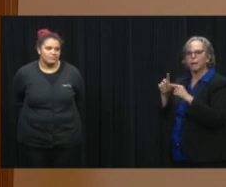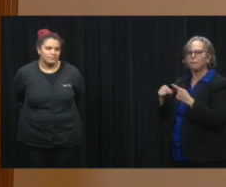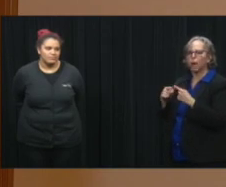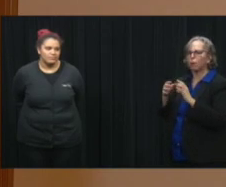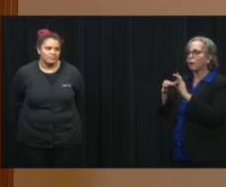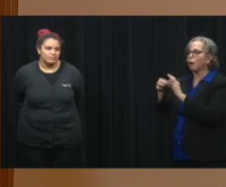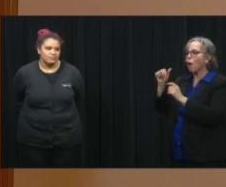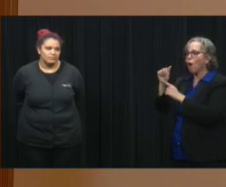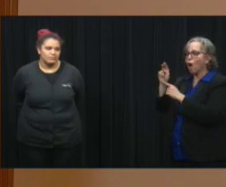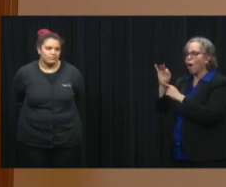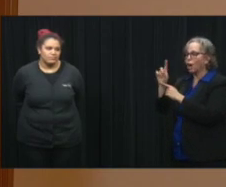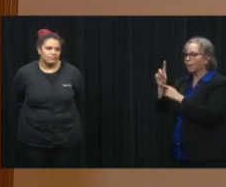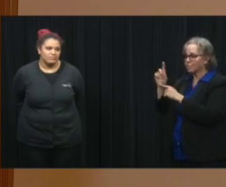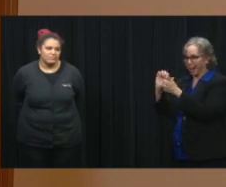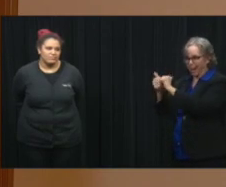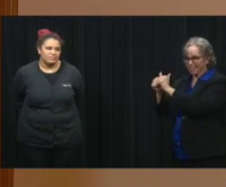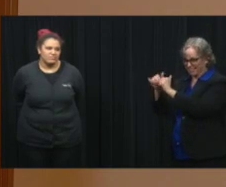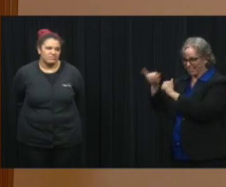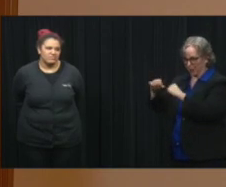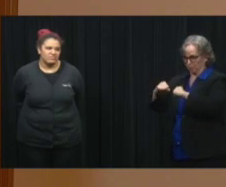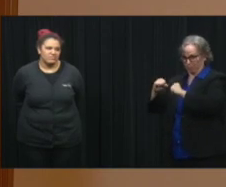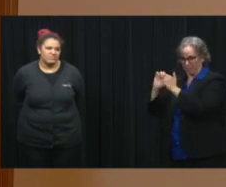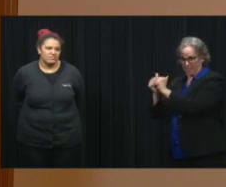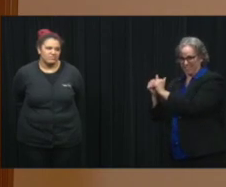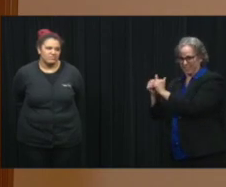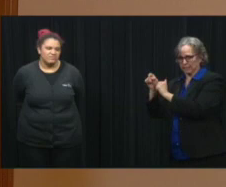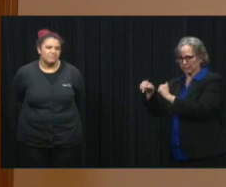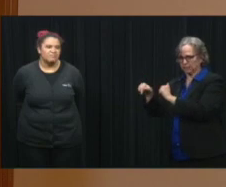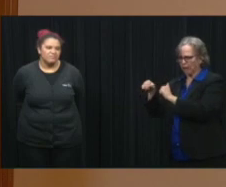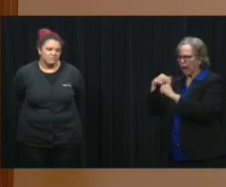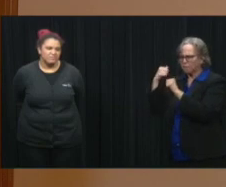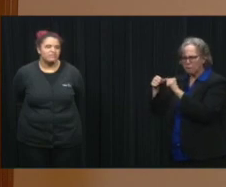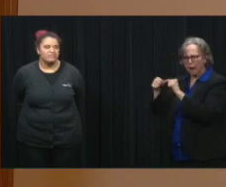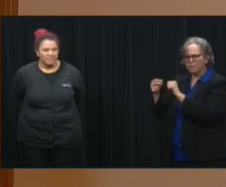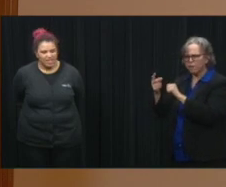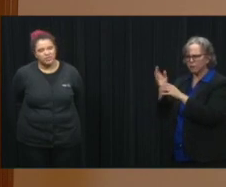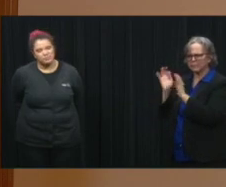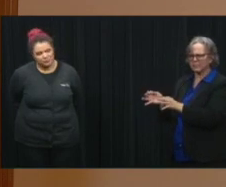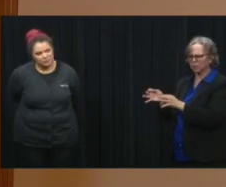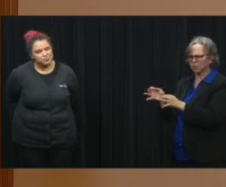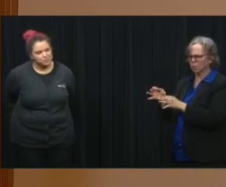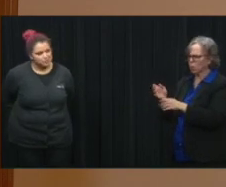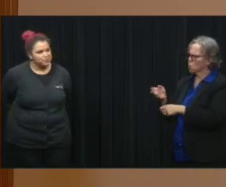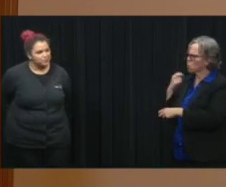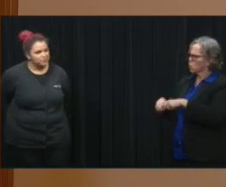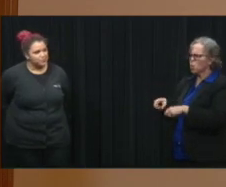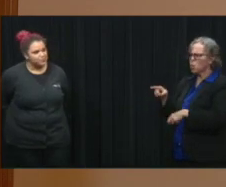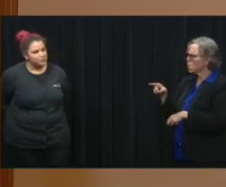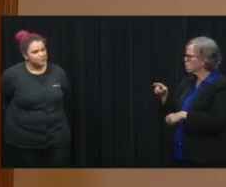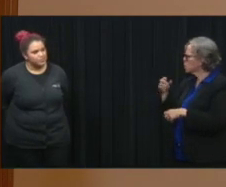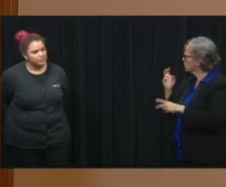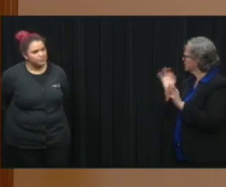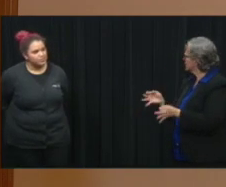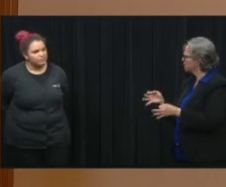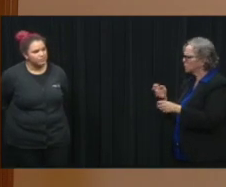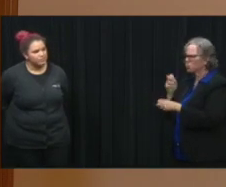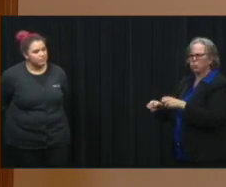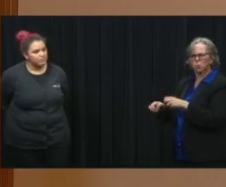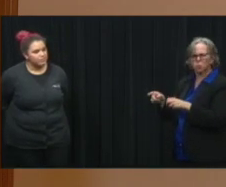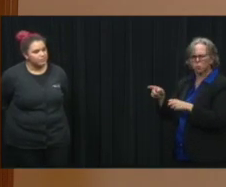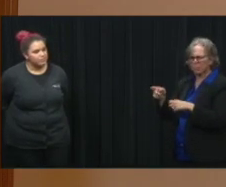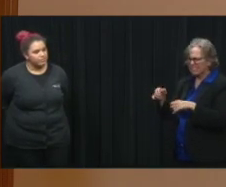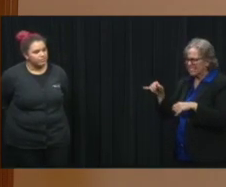hard these decisions were to make at the time. And now we're talking about that same convention center being used to